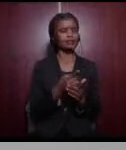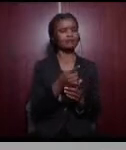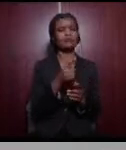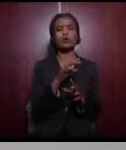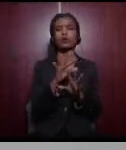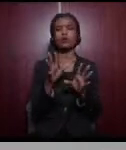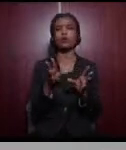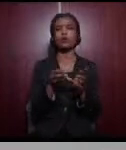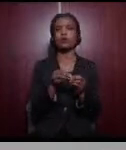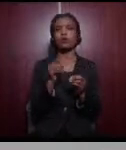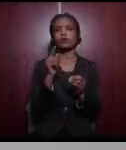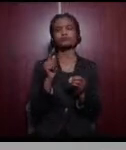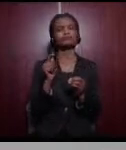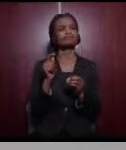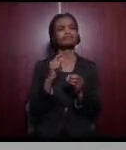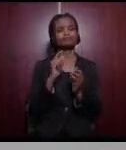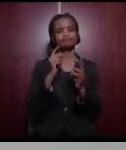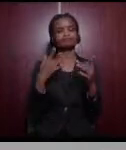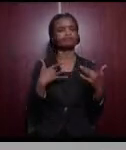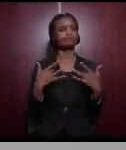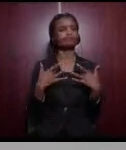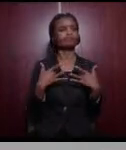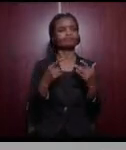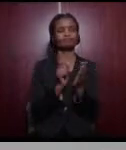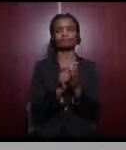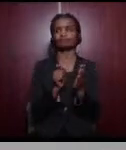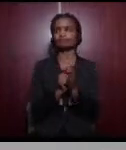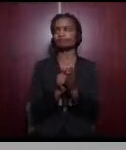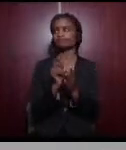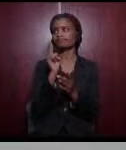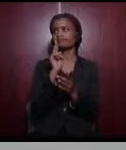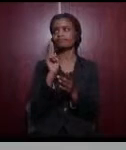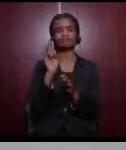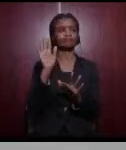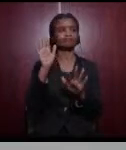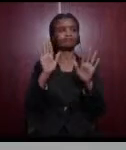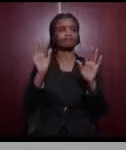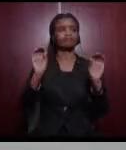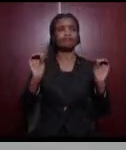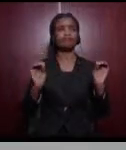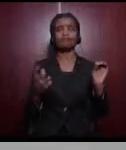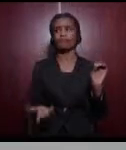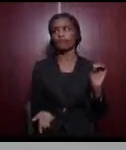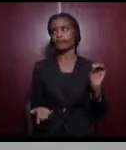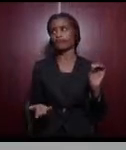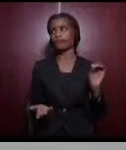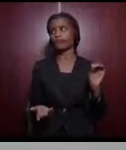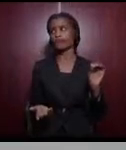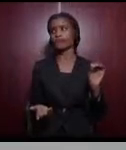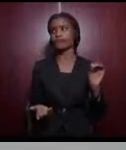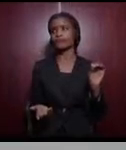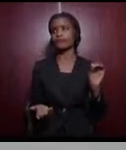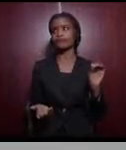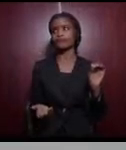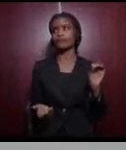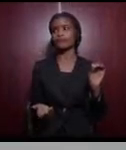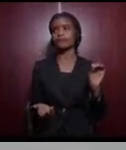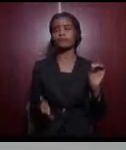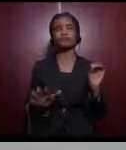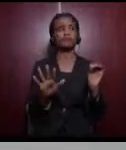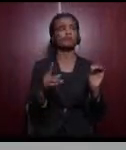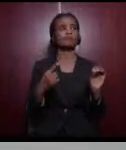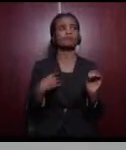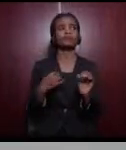respond. I don't see any hand from the platform. So I just